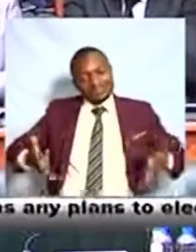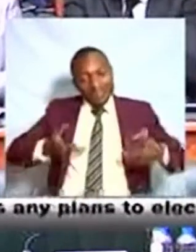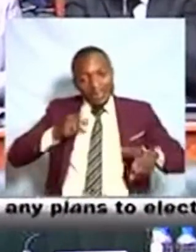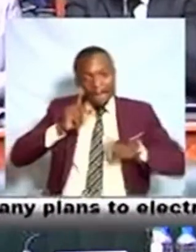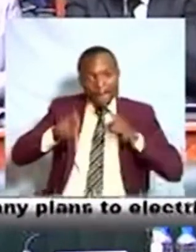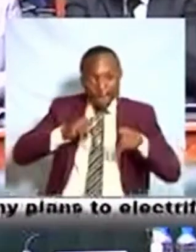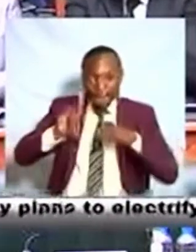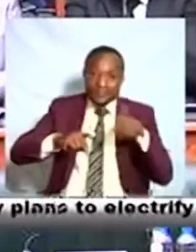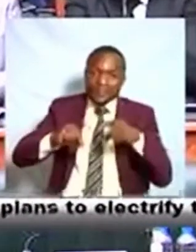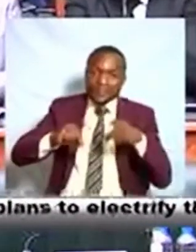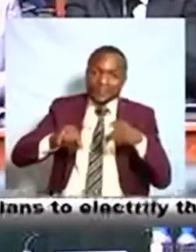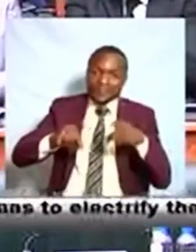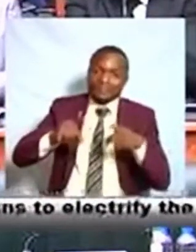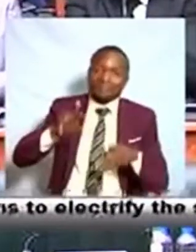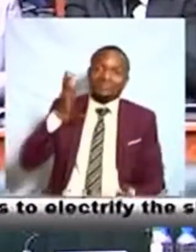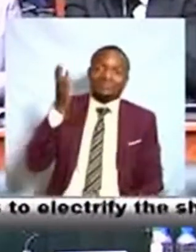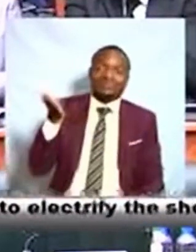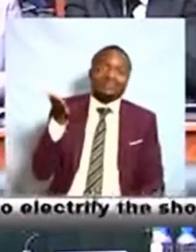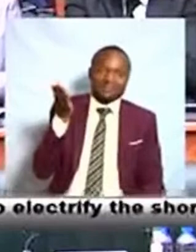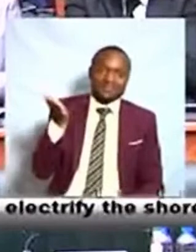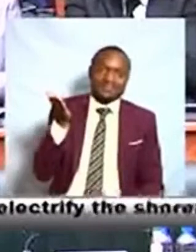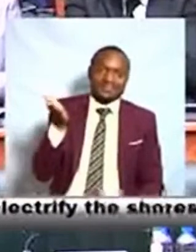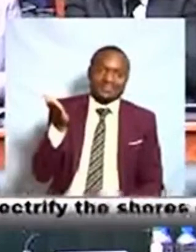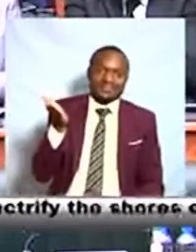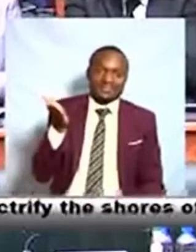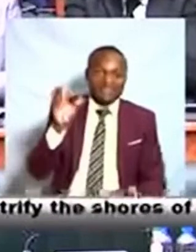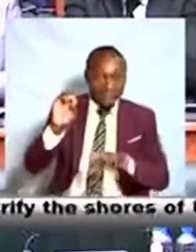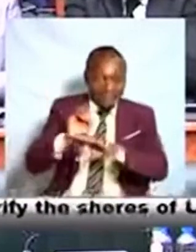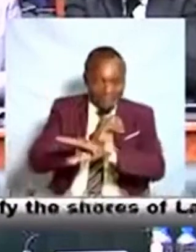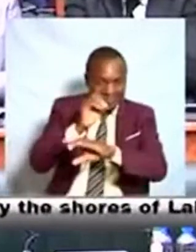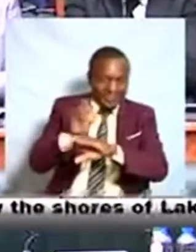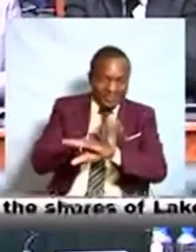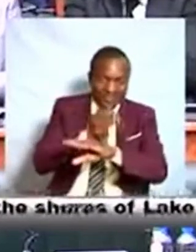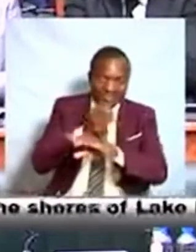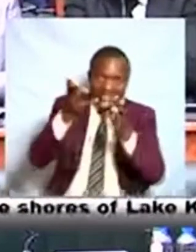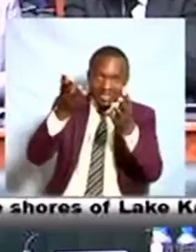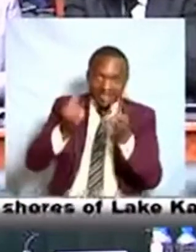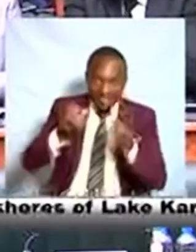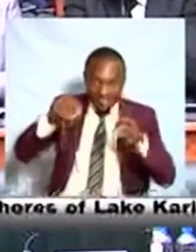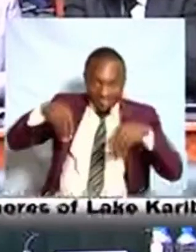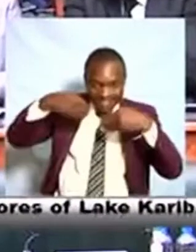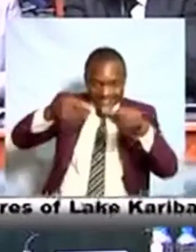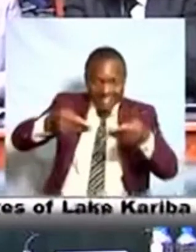the Valley for an opportunity that you want to accord us with.